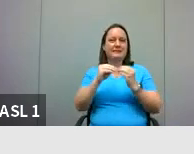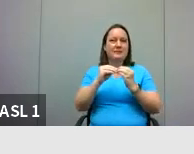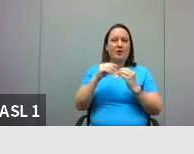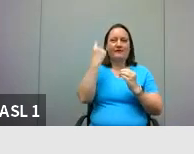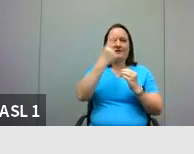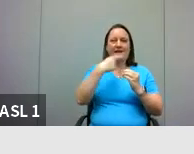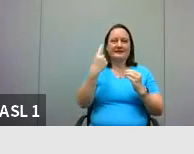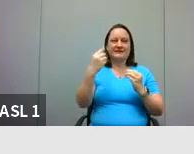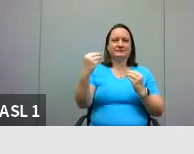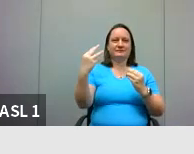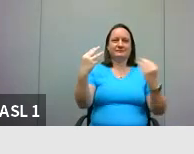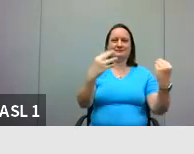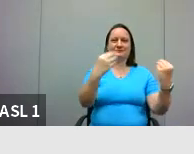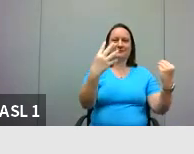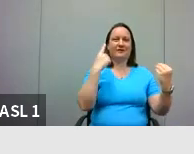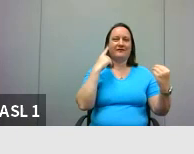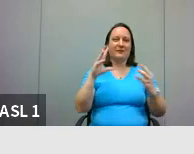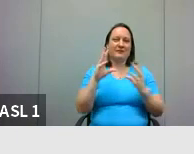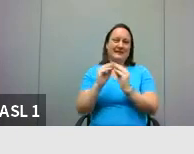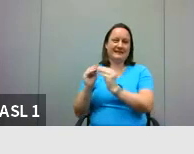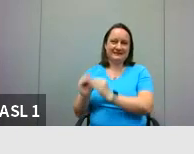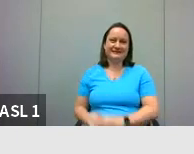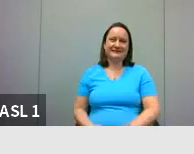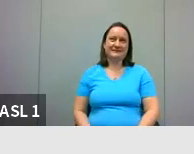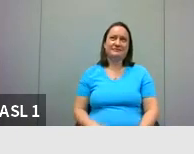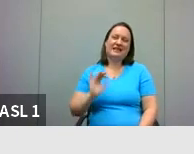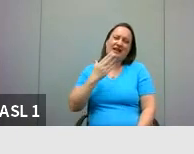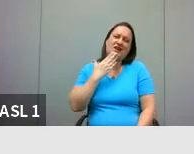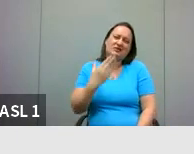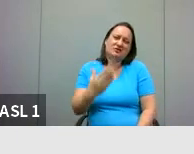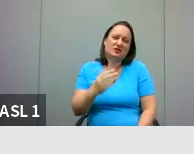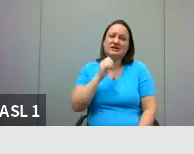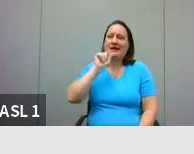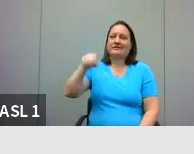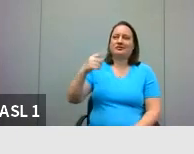meetings. That's a good thing instead of just the names.